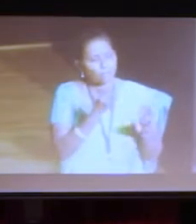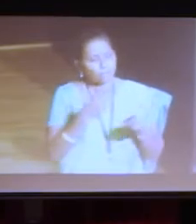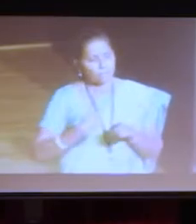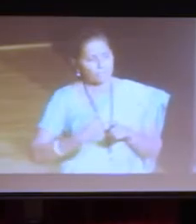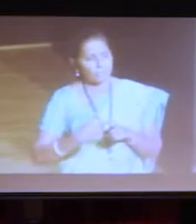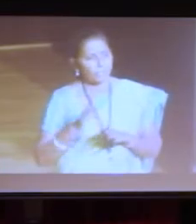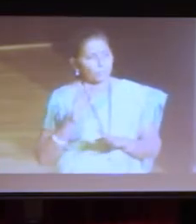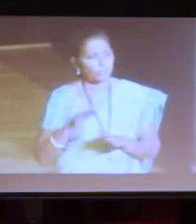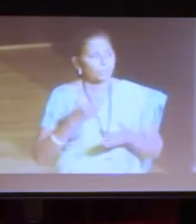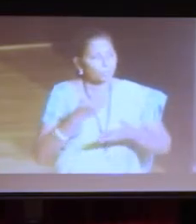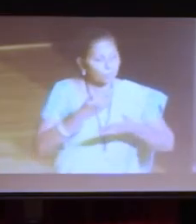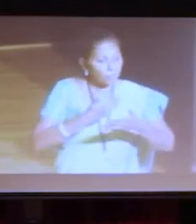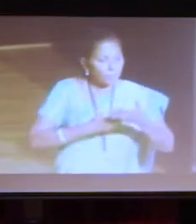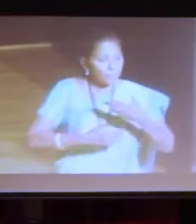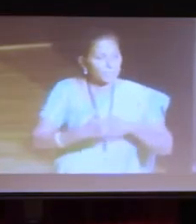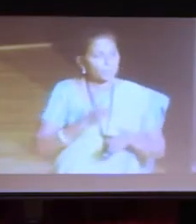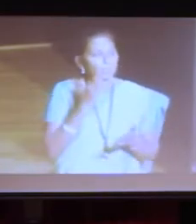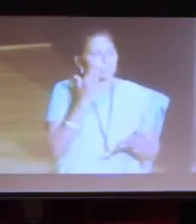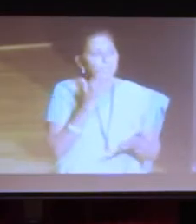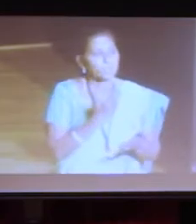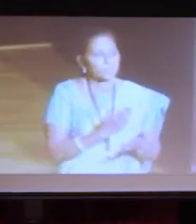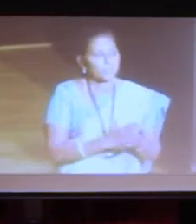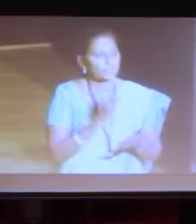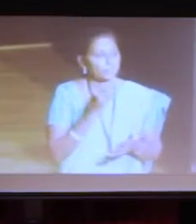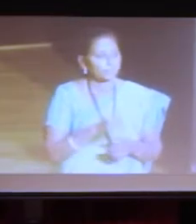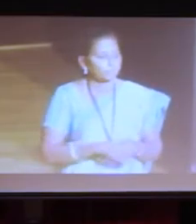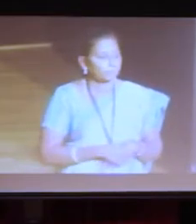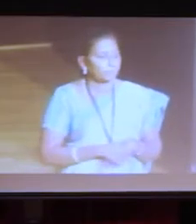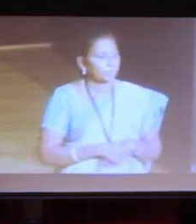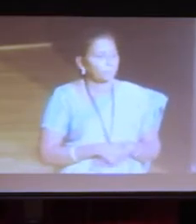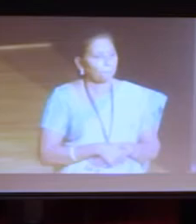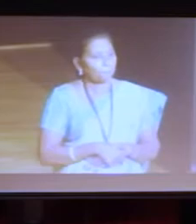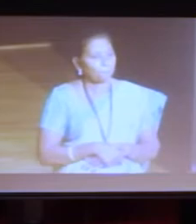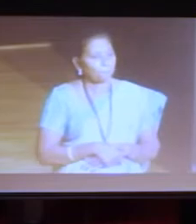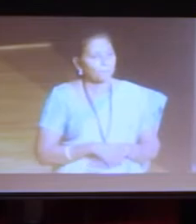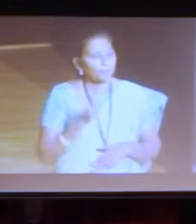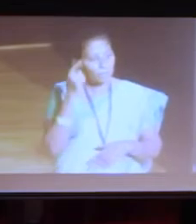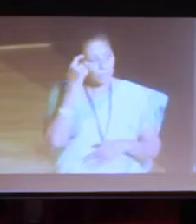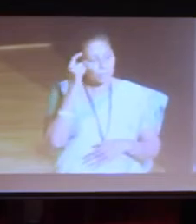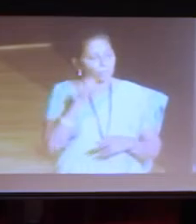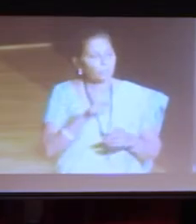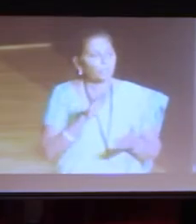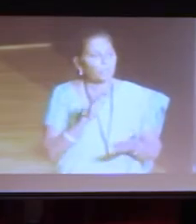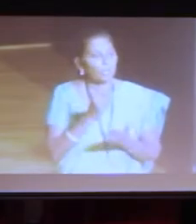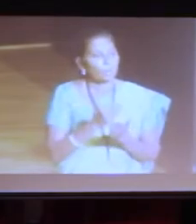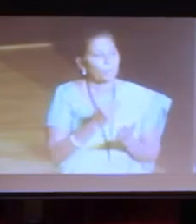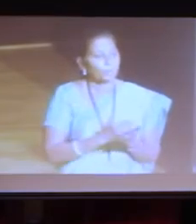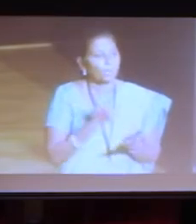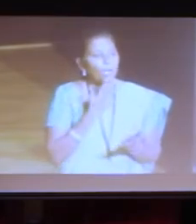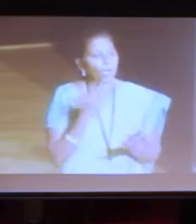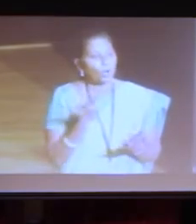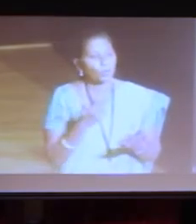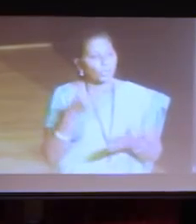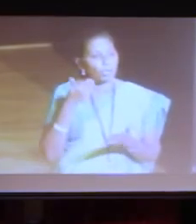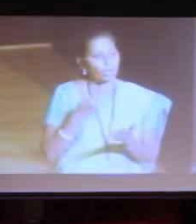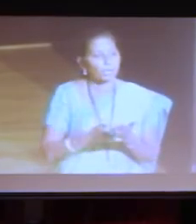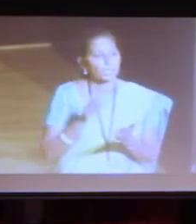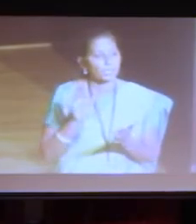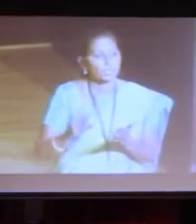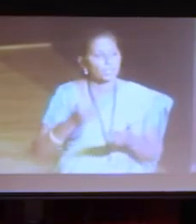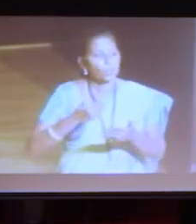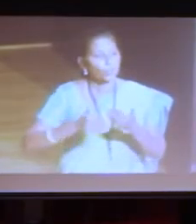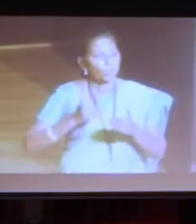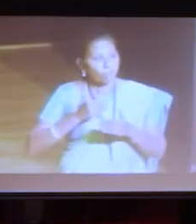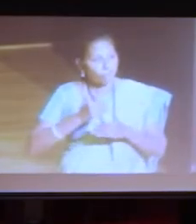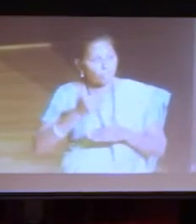but people with disabilities were stuck. And we started thinking about how do we address this going